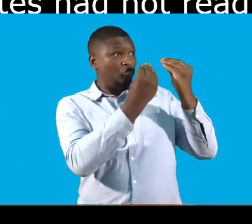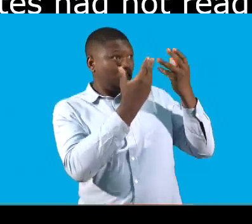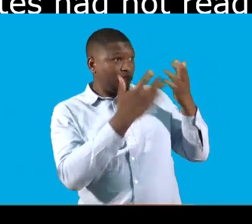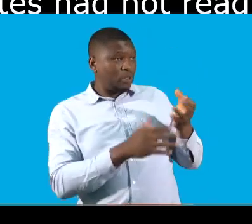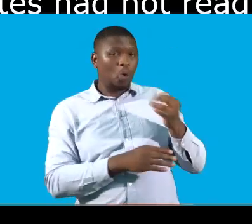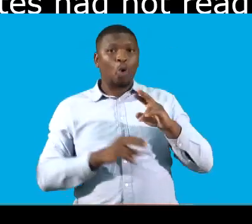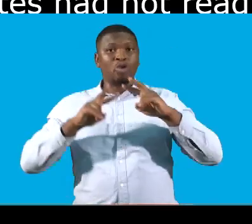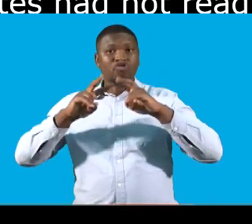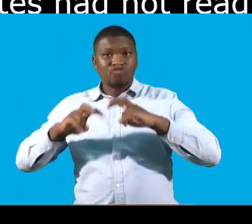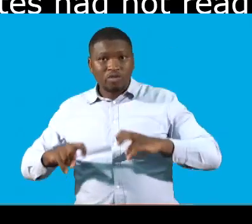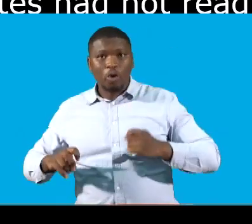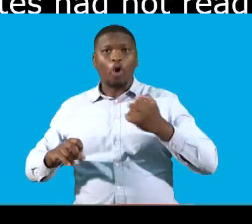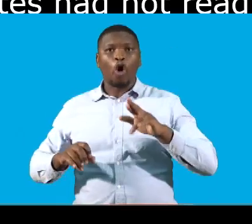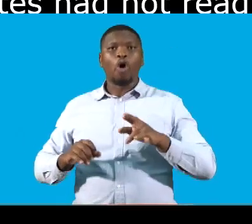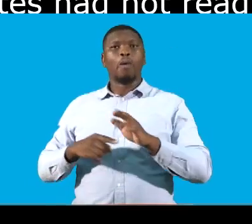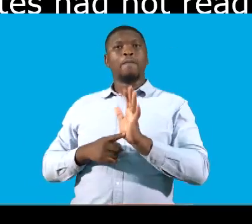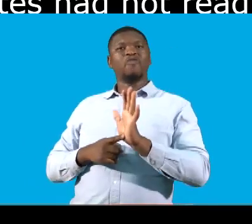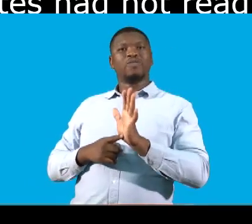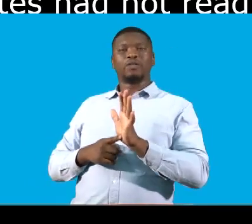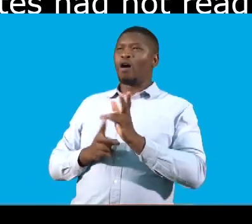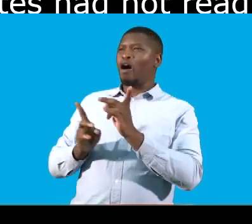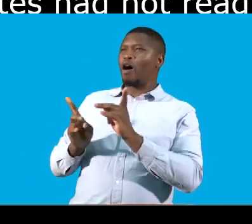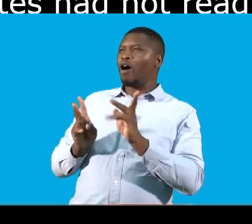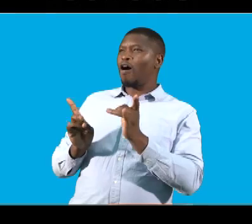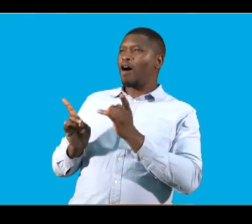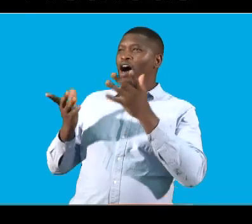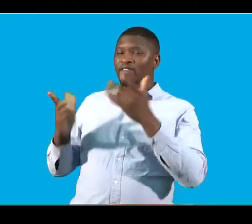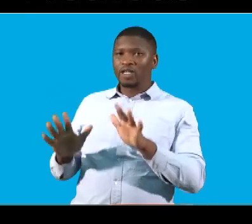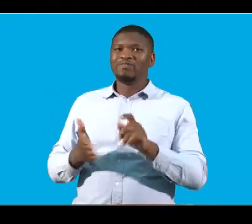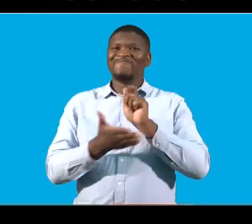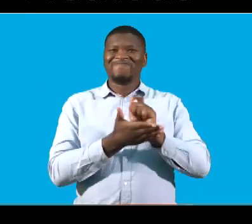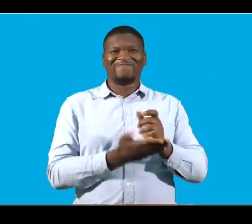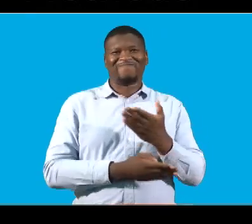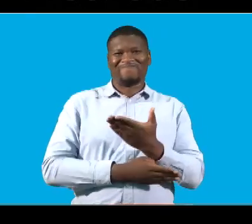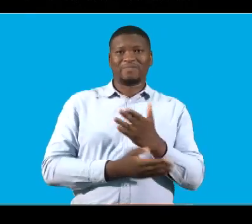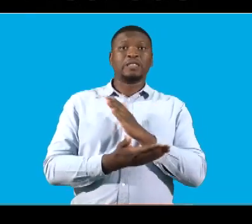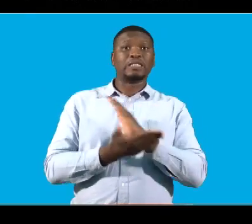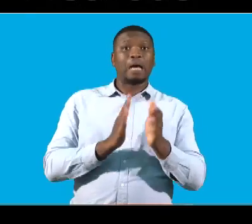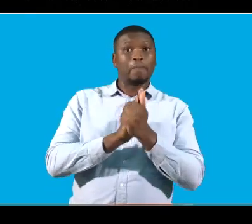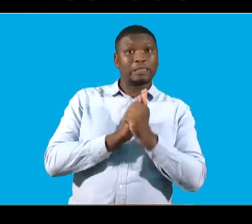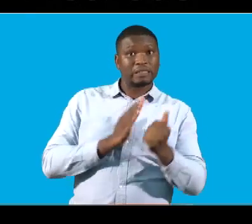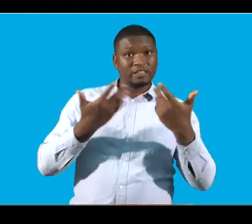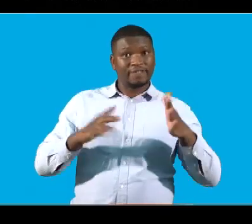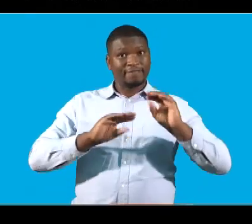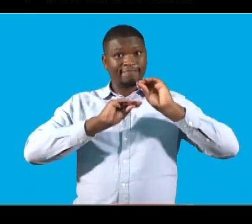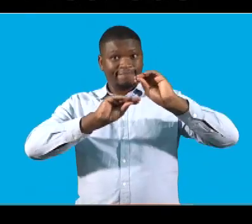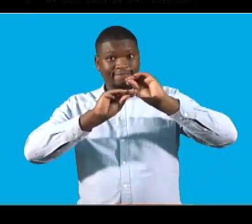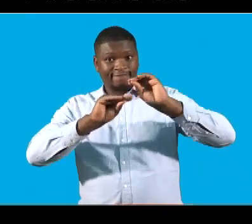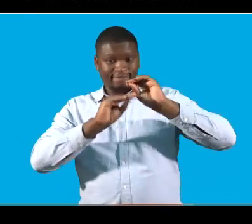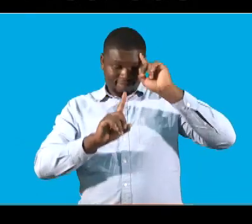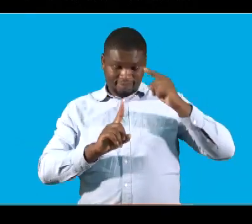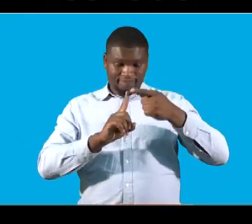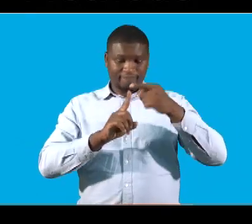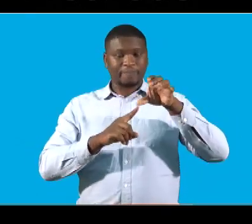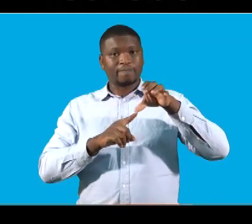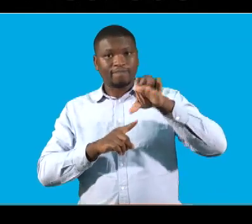or that they went to go research and the film versions of the texts. Now, these are some of the skills that you were taught